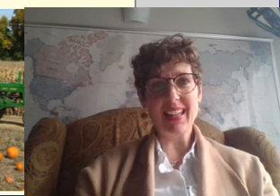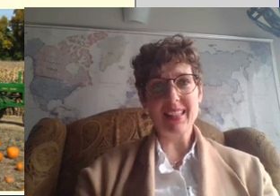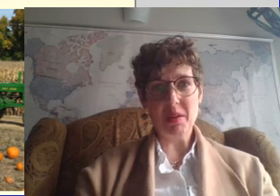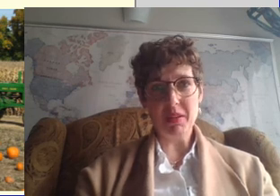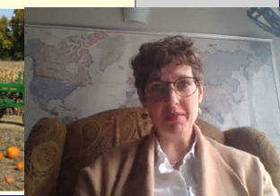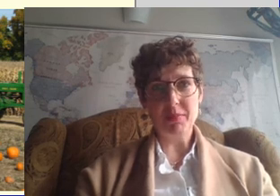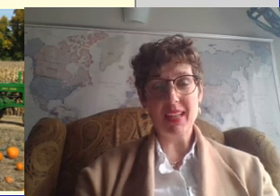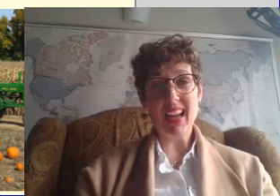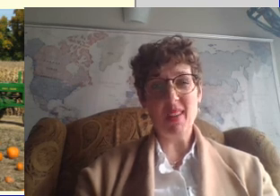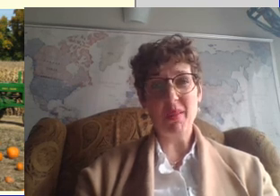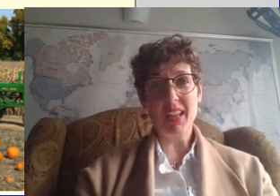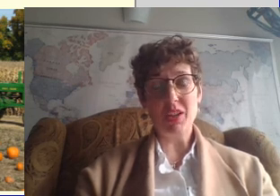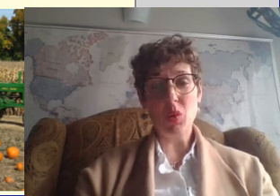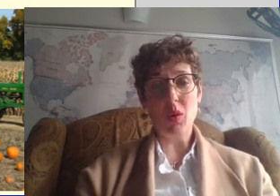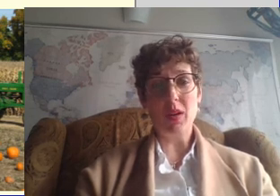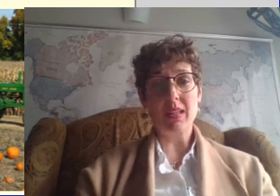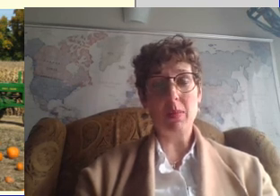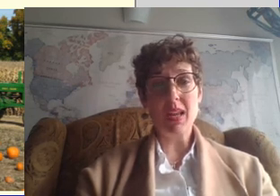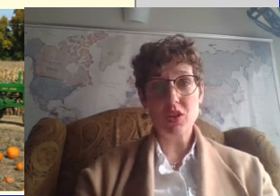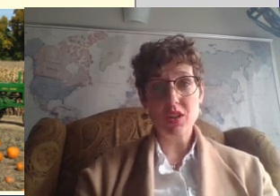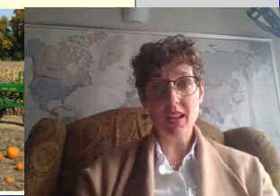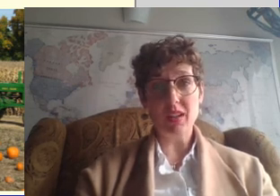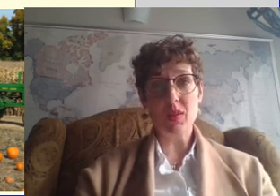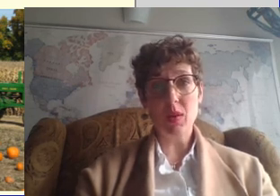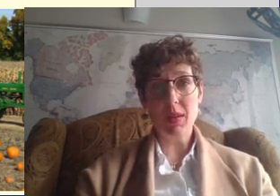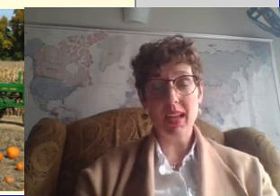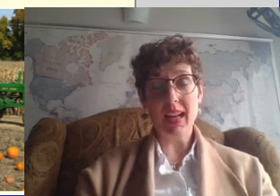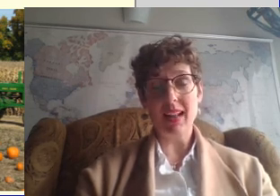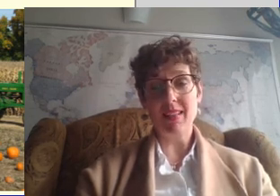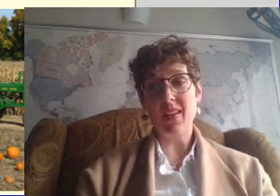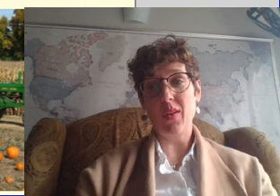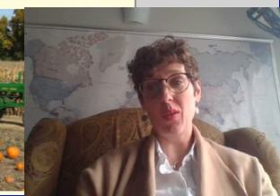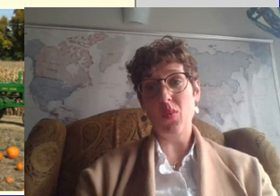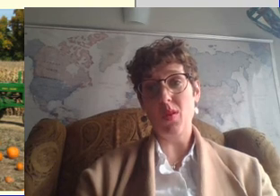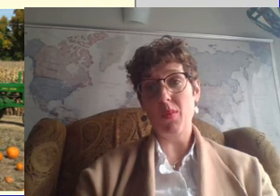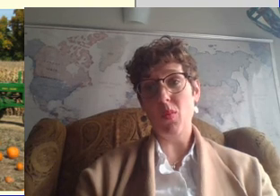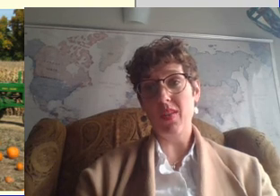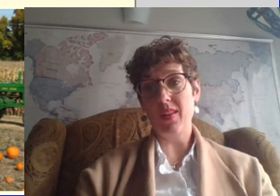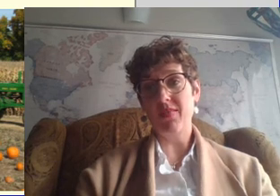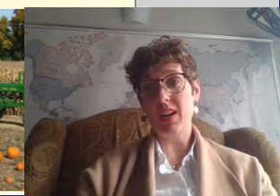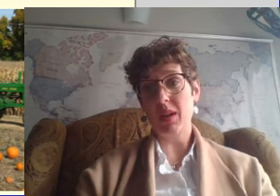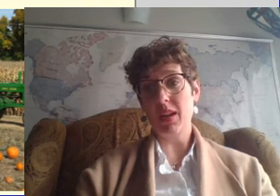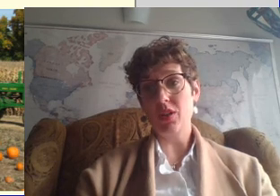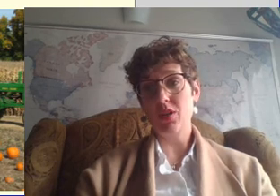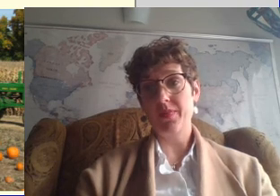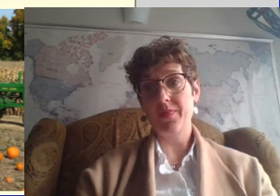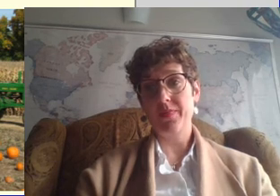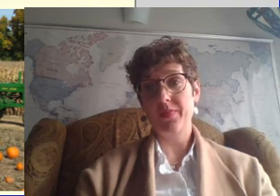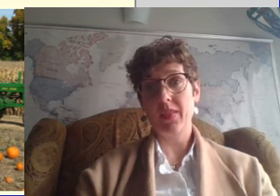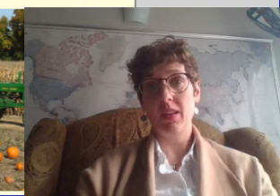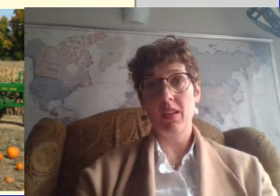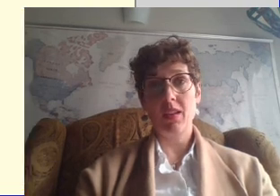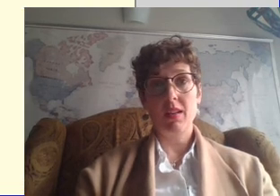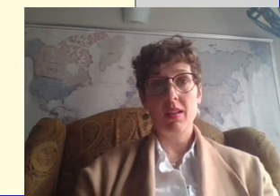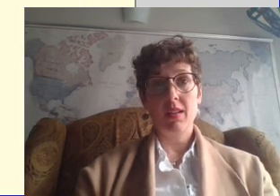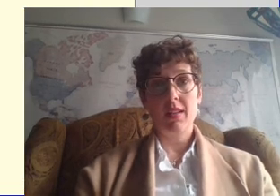Mine, I think, is summer because I really enjoy going to the beach and swimming, and I like the warm weather very much.